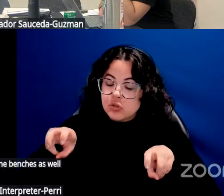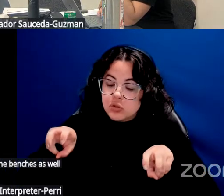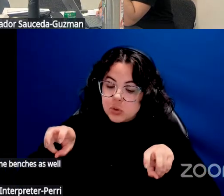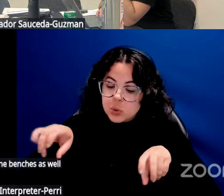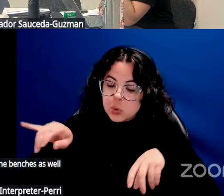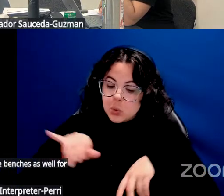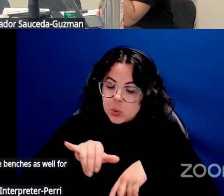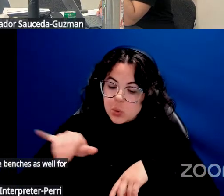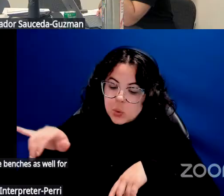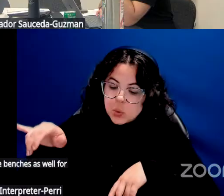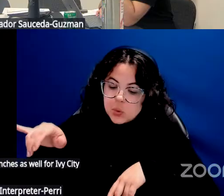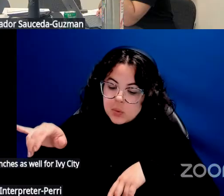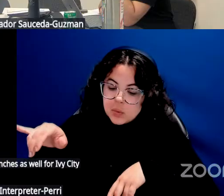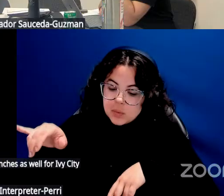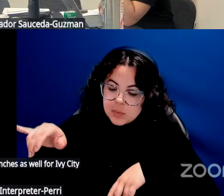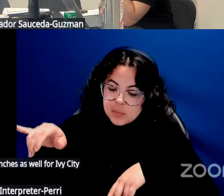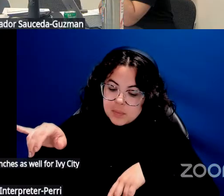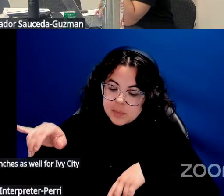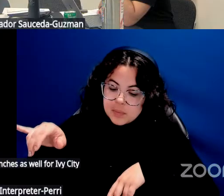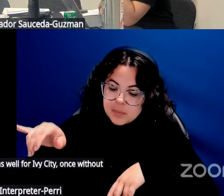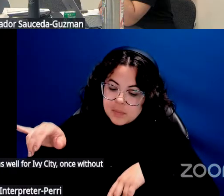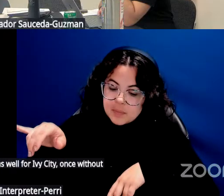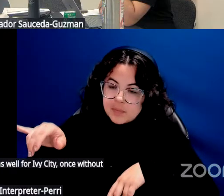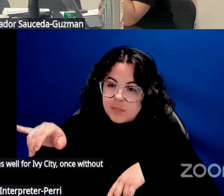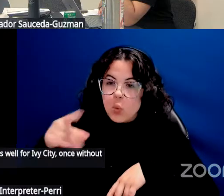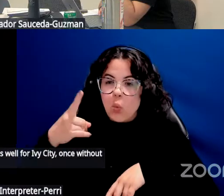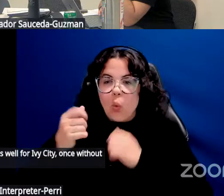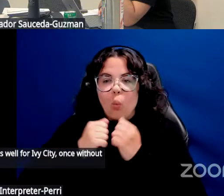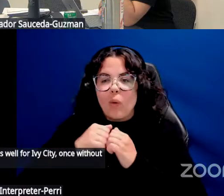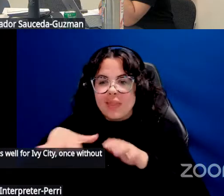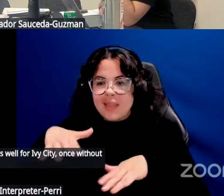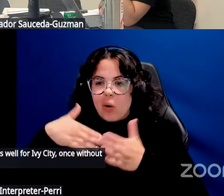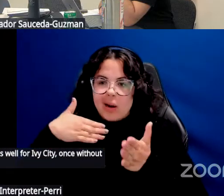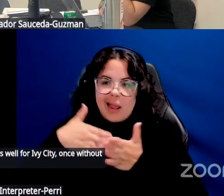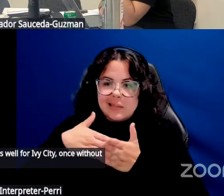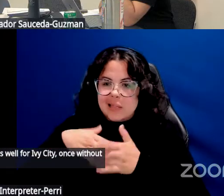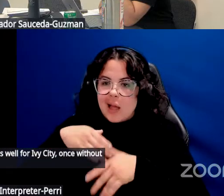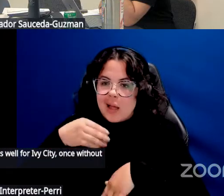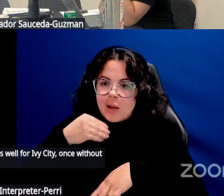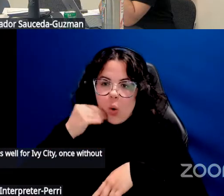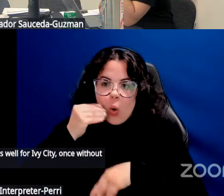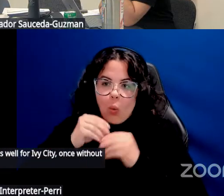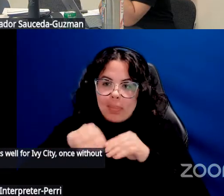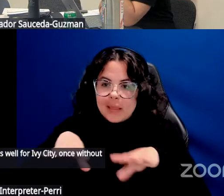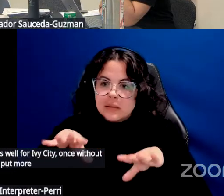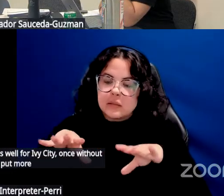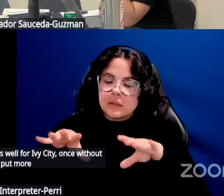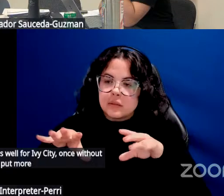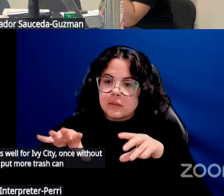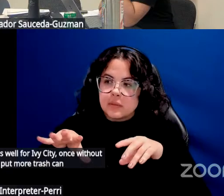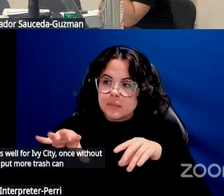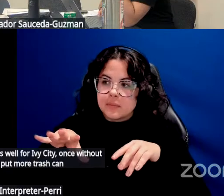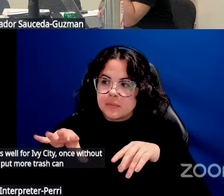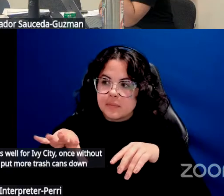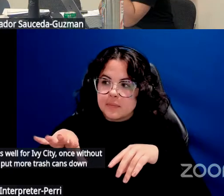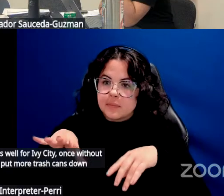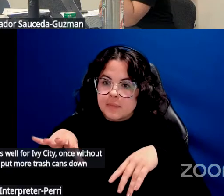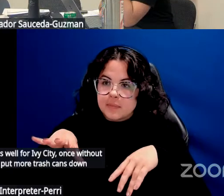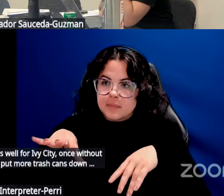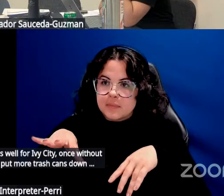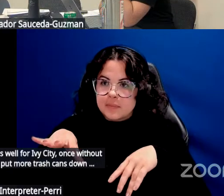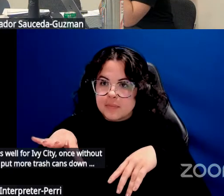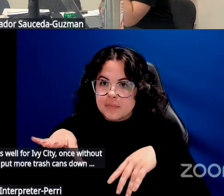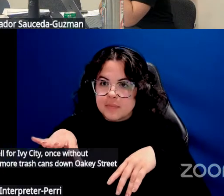Ivy City, ones without anti-homeless structures, and he wants to put more trash cans down Oakey Street